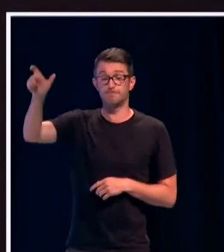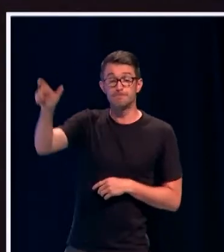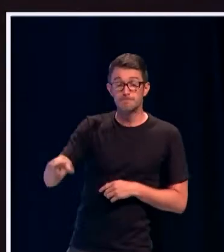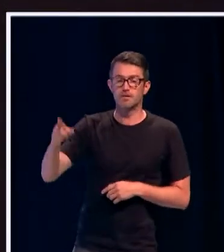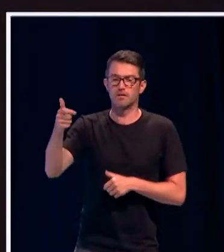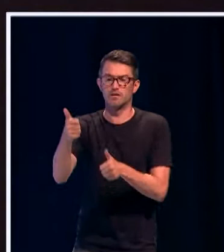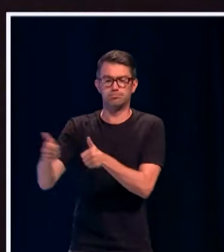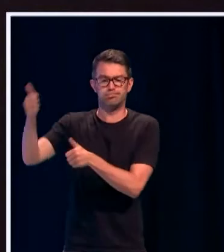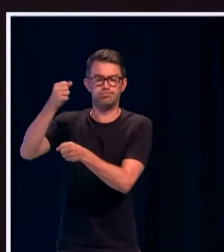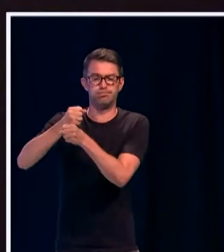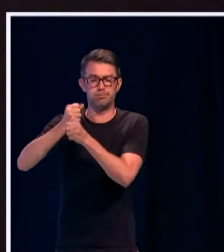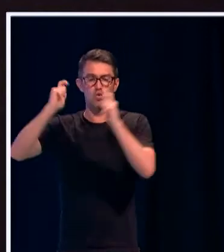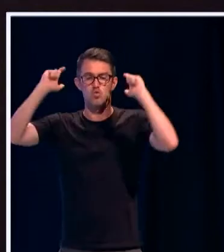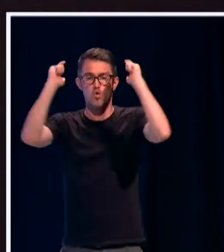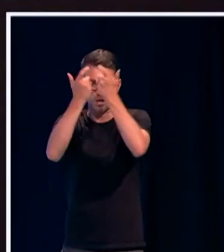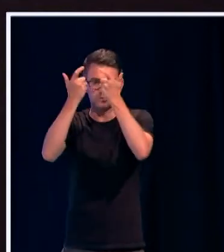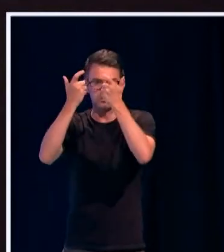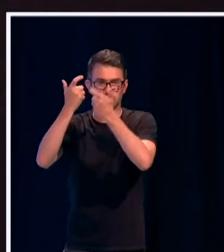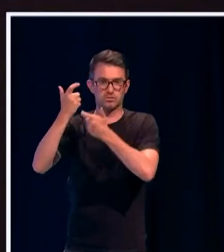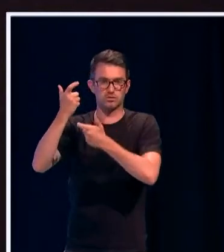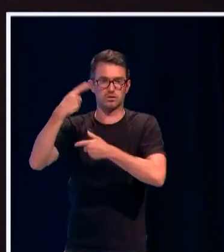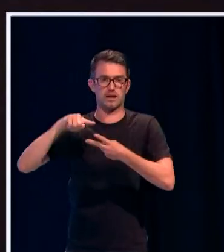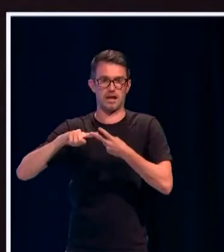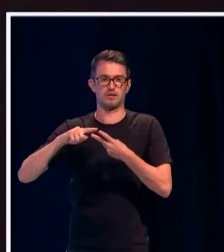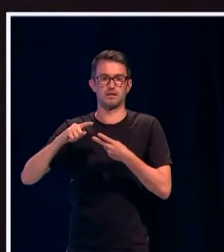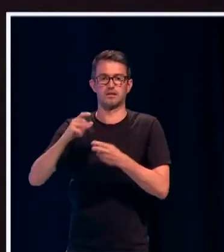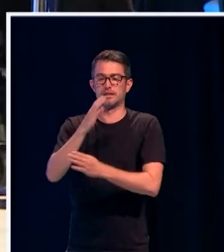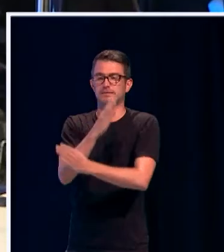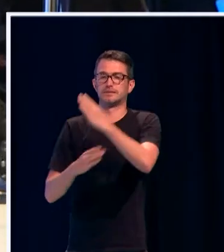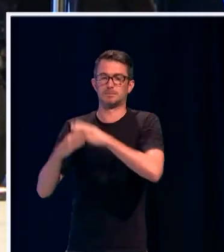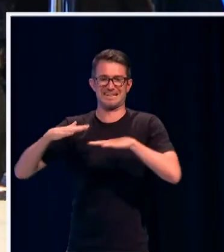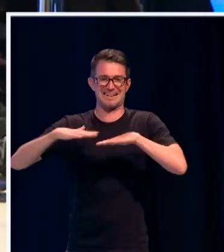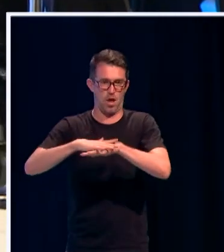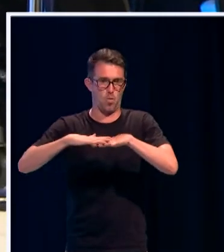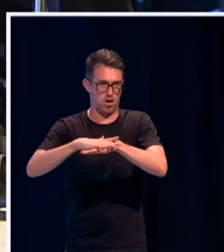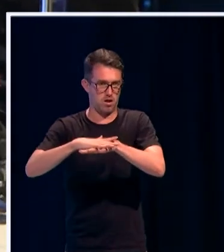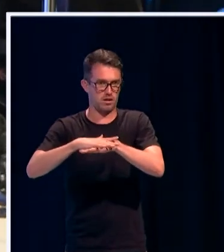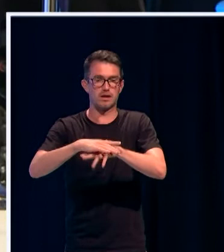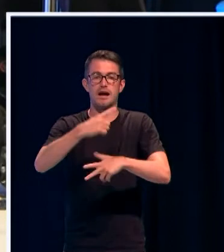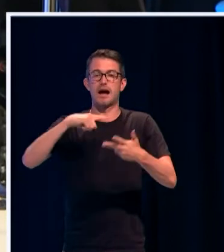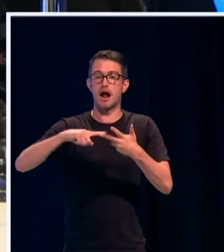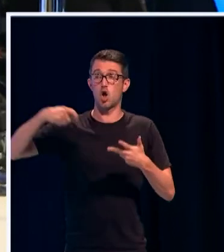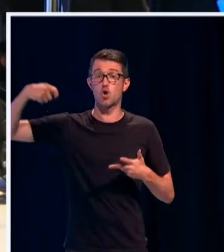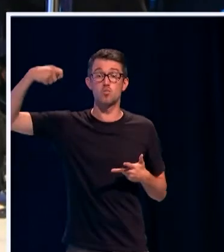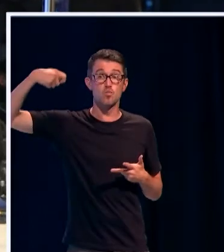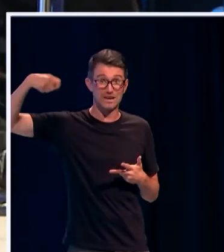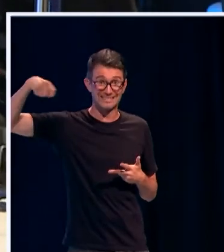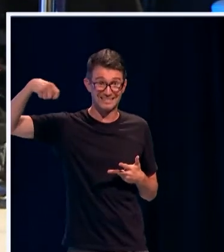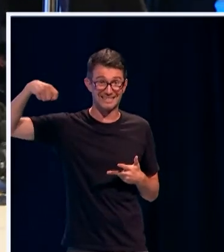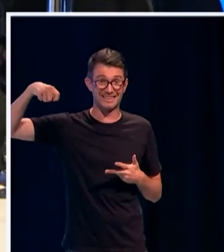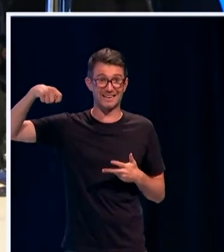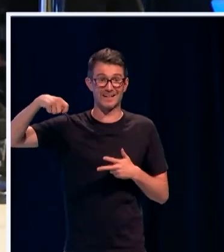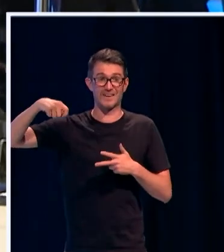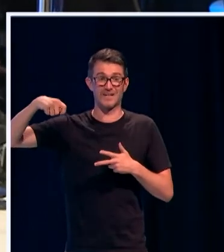Global Network. She's also the current president of the National Indigenous Disabled Women Association from